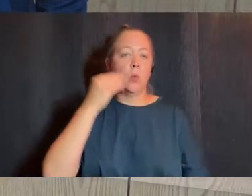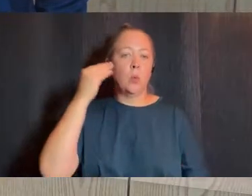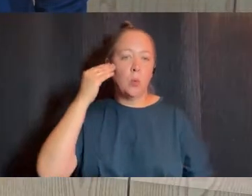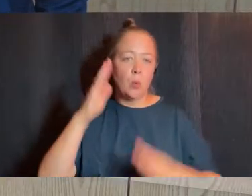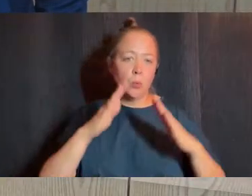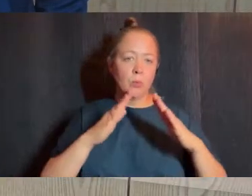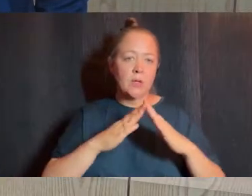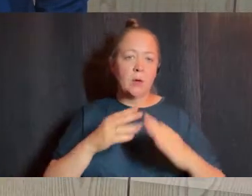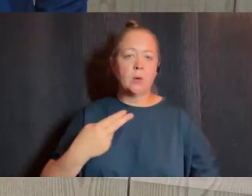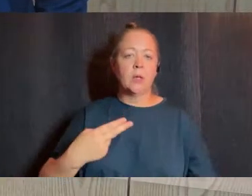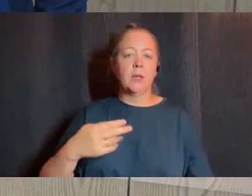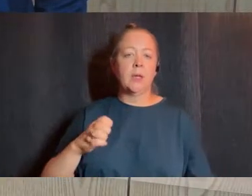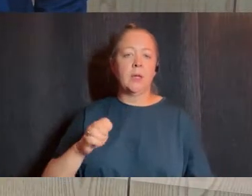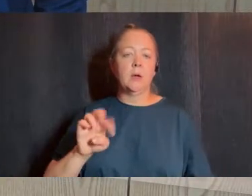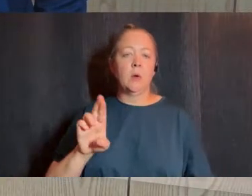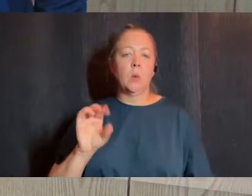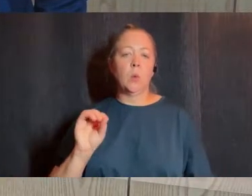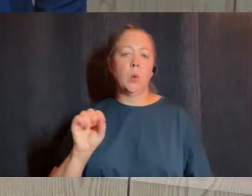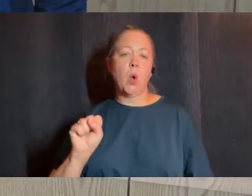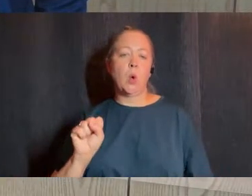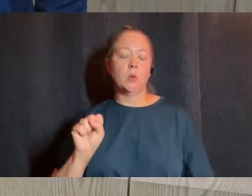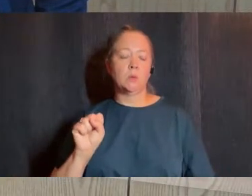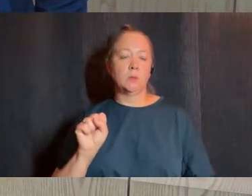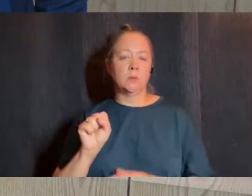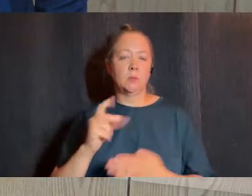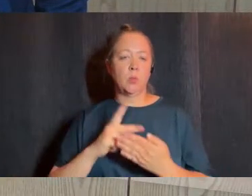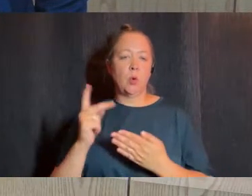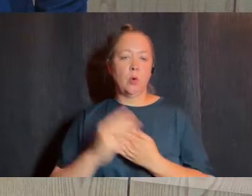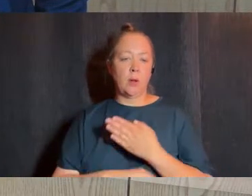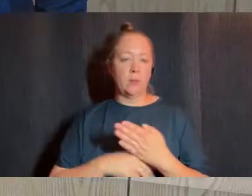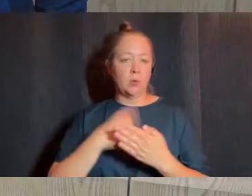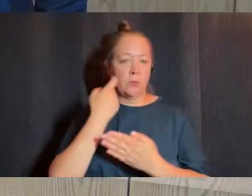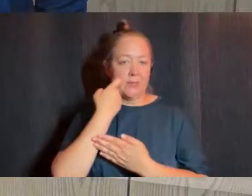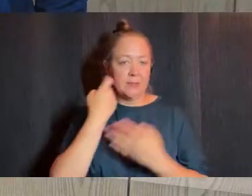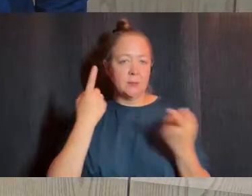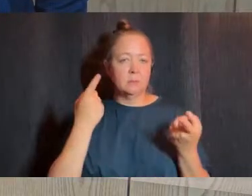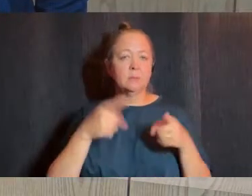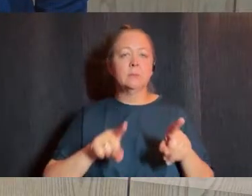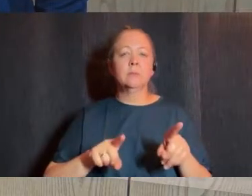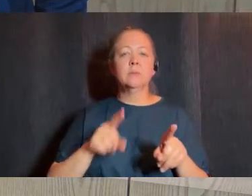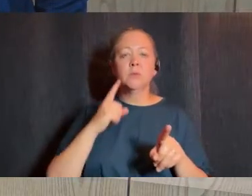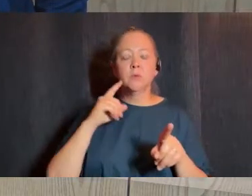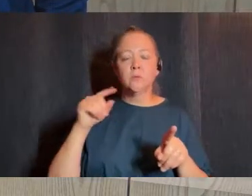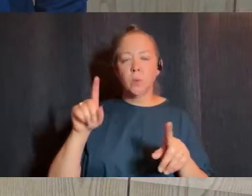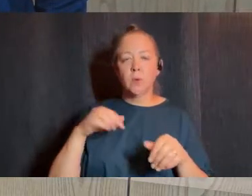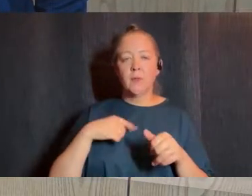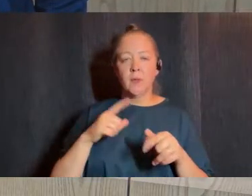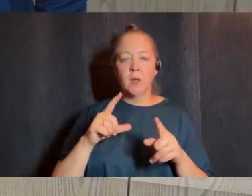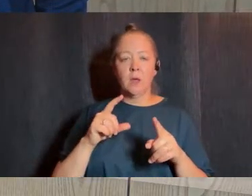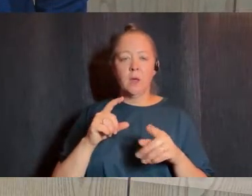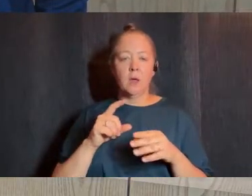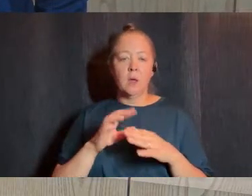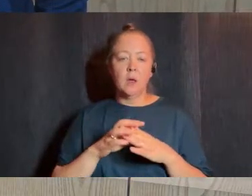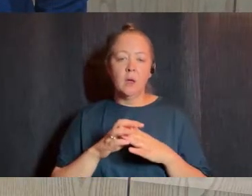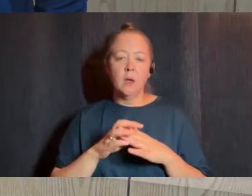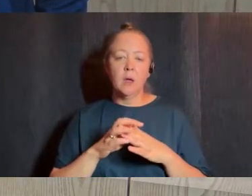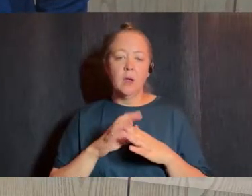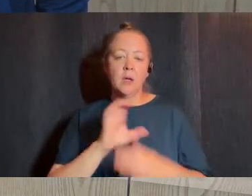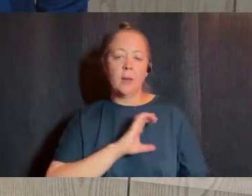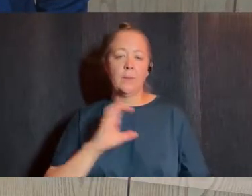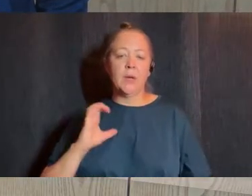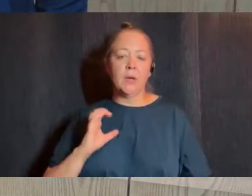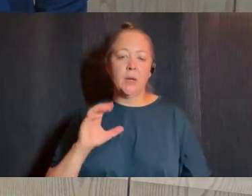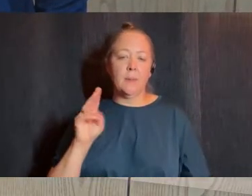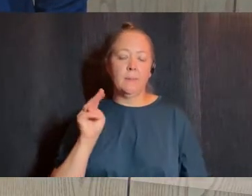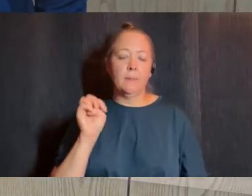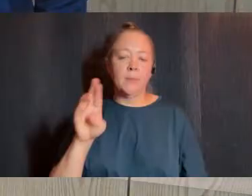happened right before that. Again, to the town, to the committee, Mr. Gary Bill, and as well as everyone else on that committee. It was very